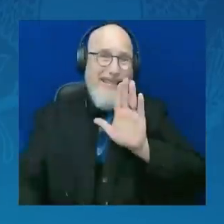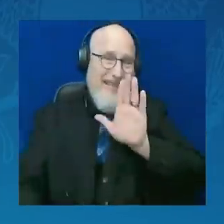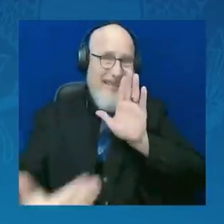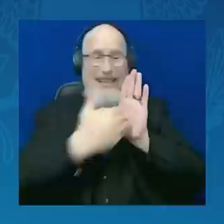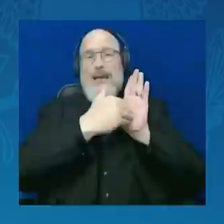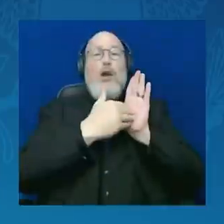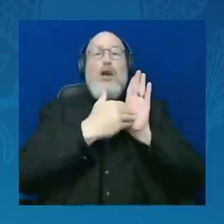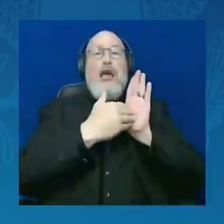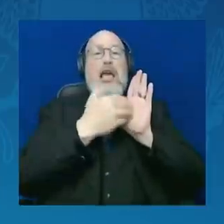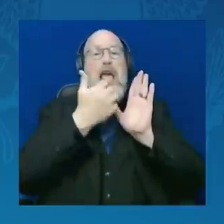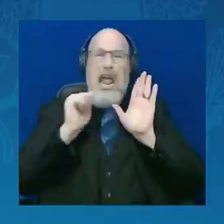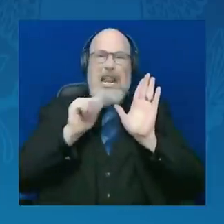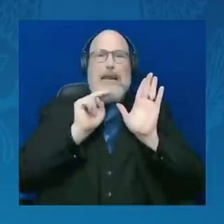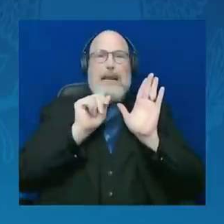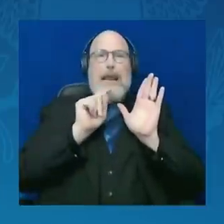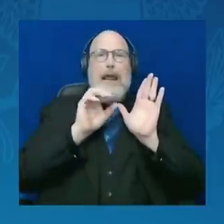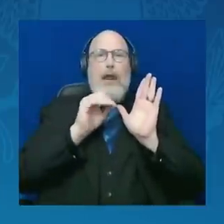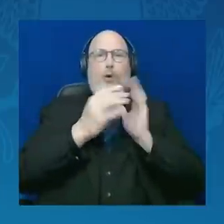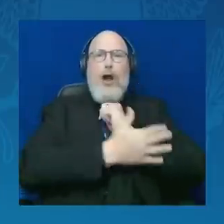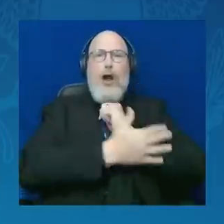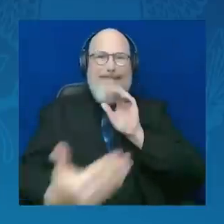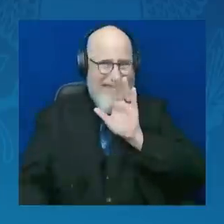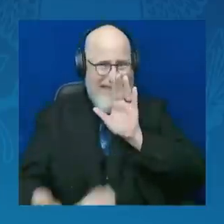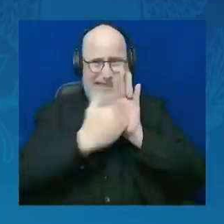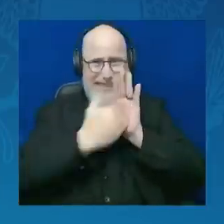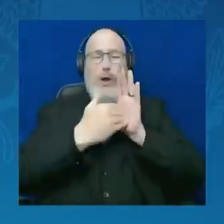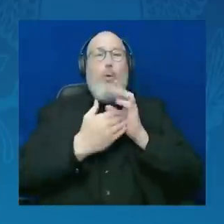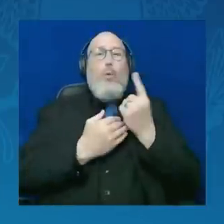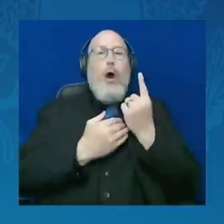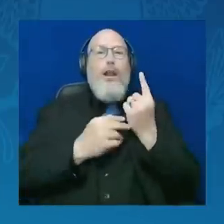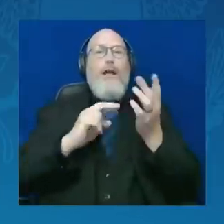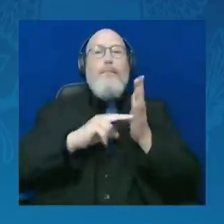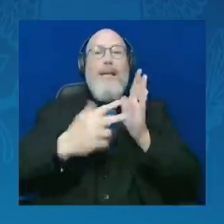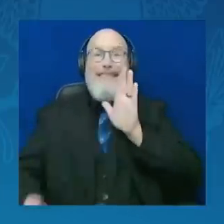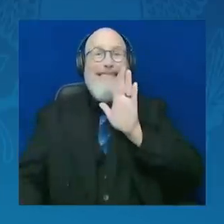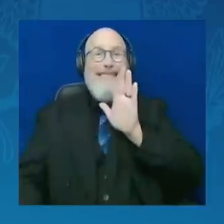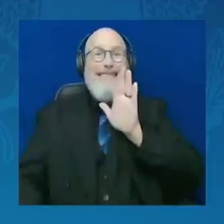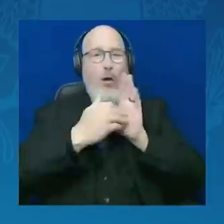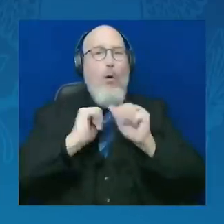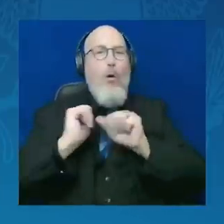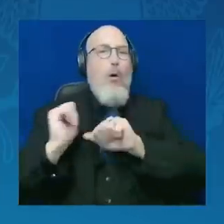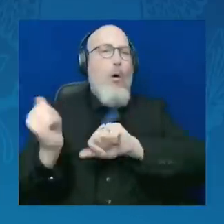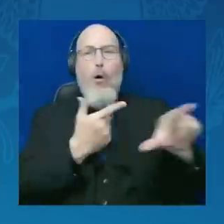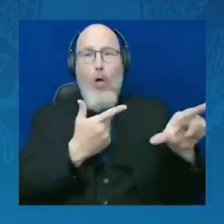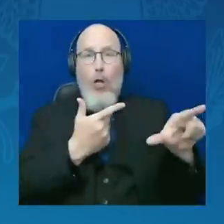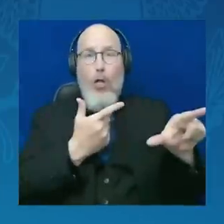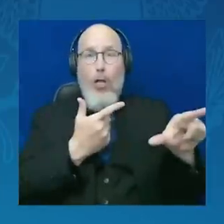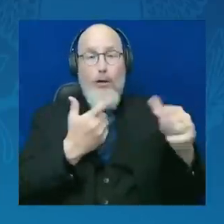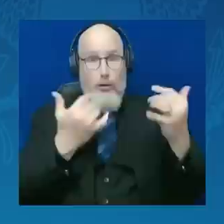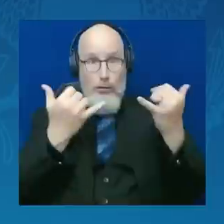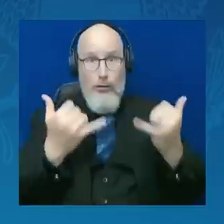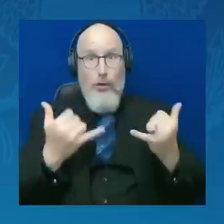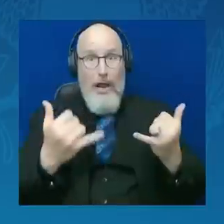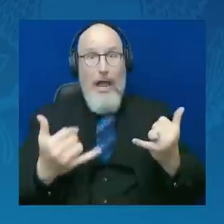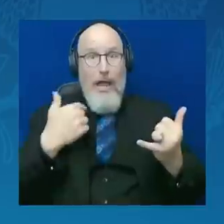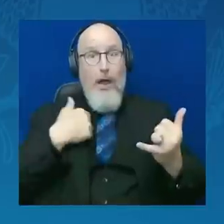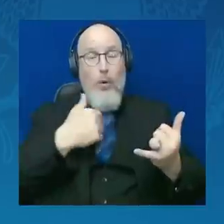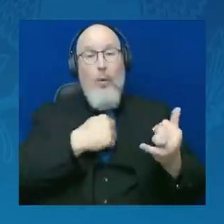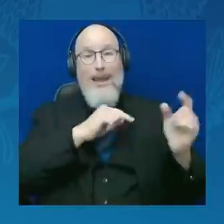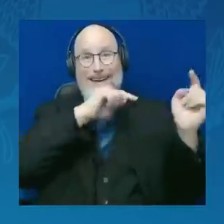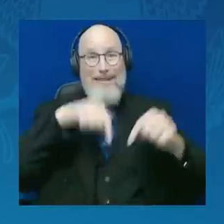We are here today to restate that commitment, but also to do what we must do to